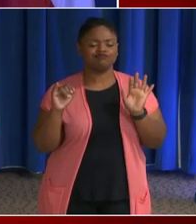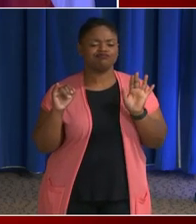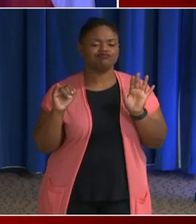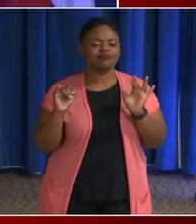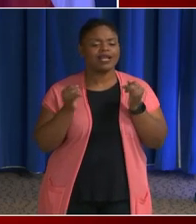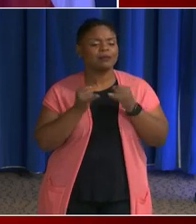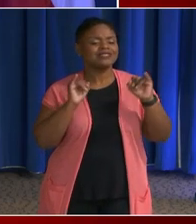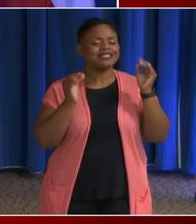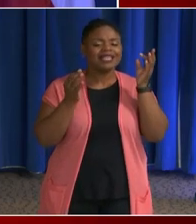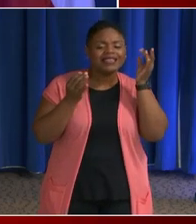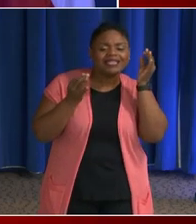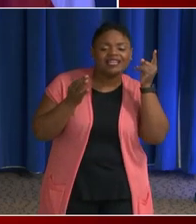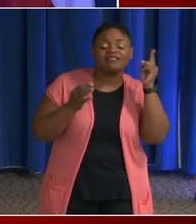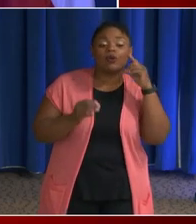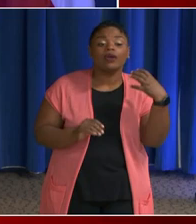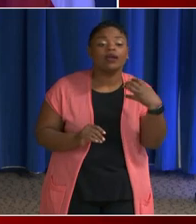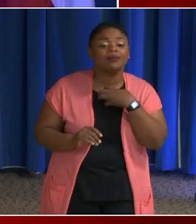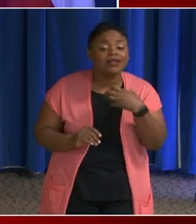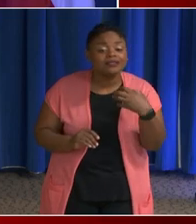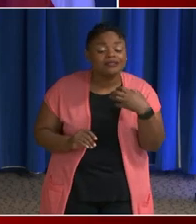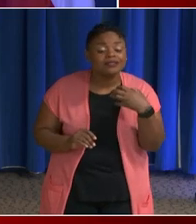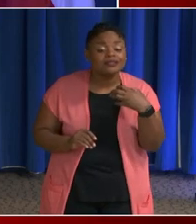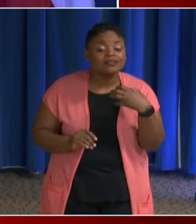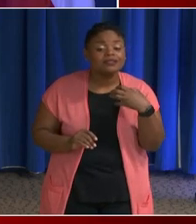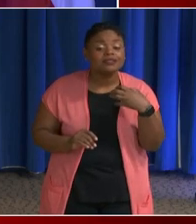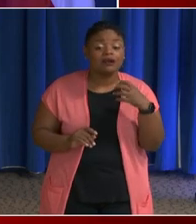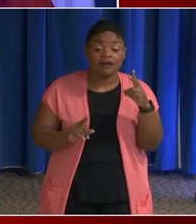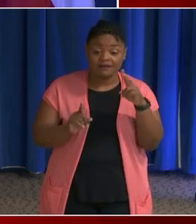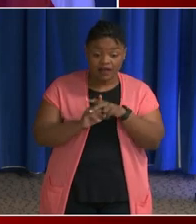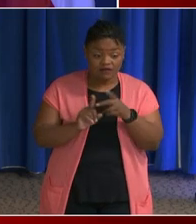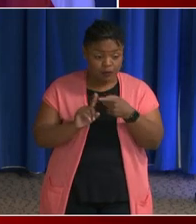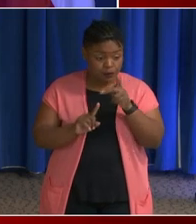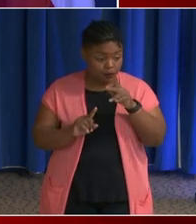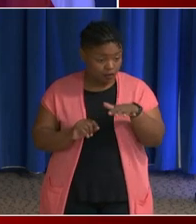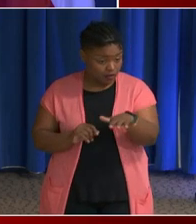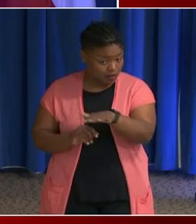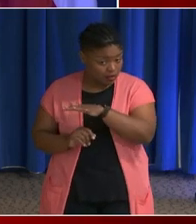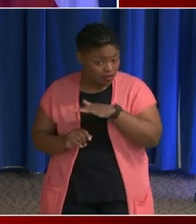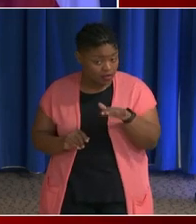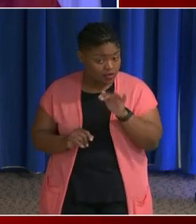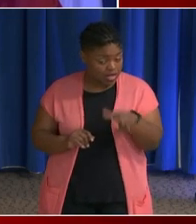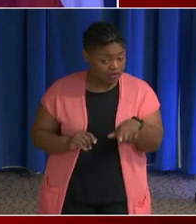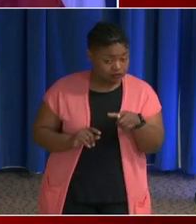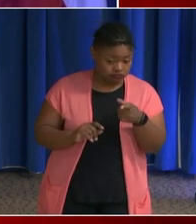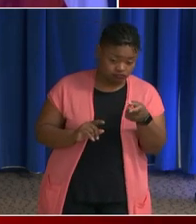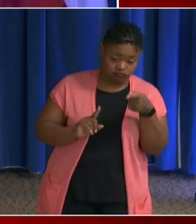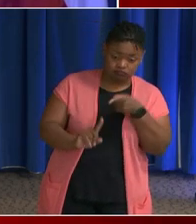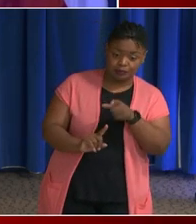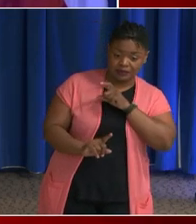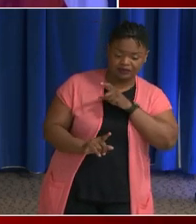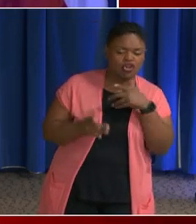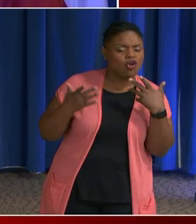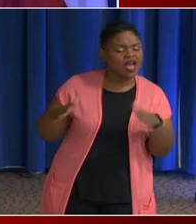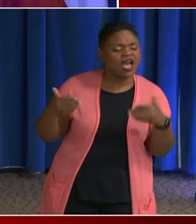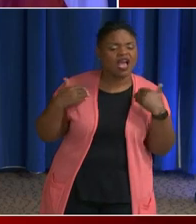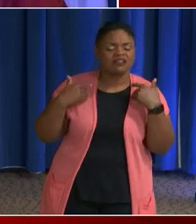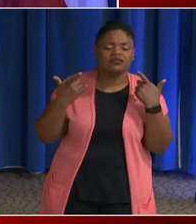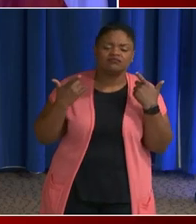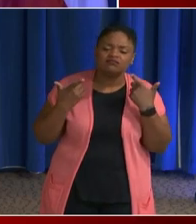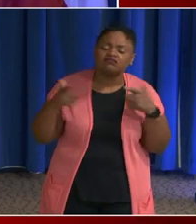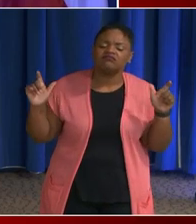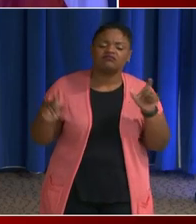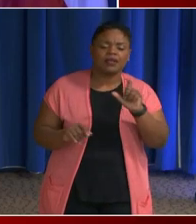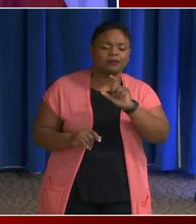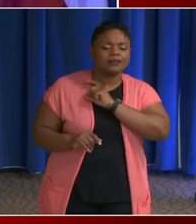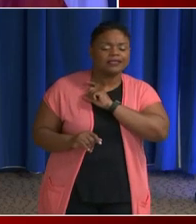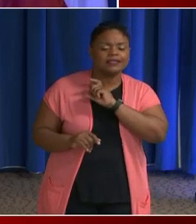consideration of complaints by citizens of police conduct. Well, we've had a very robust police complaints board for over